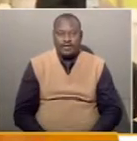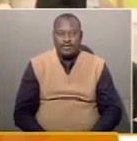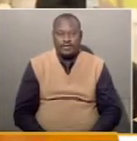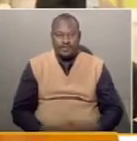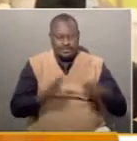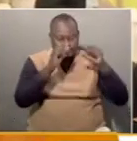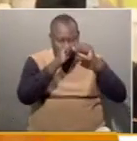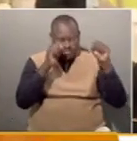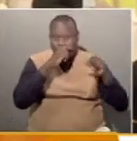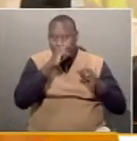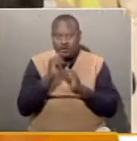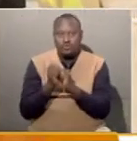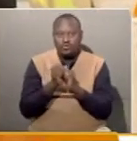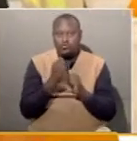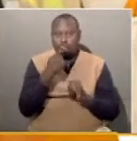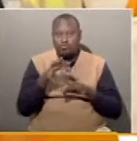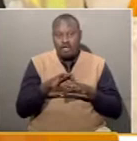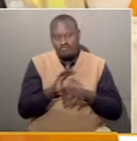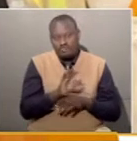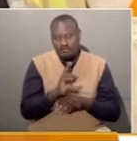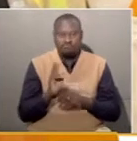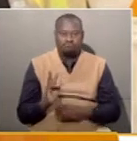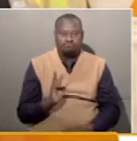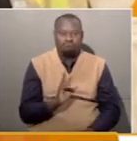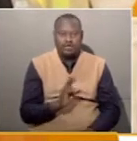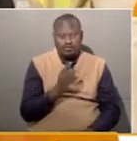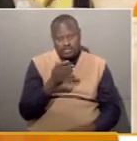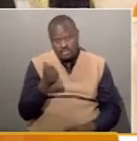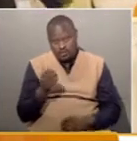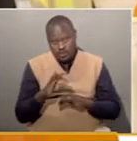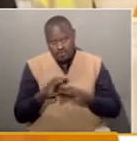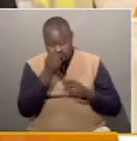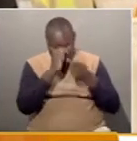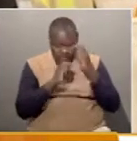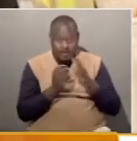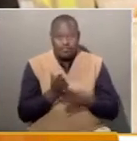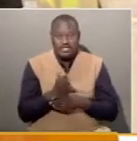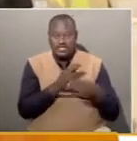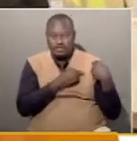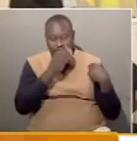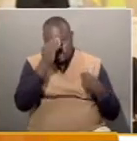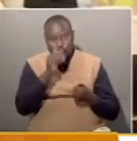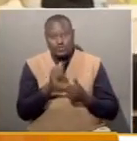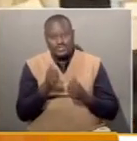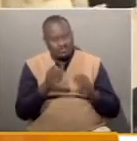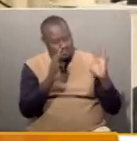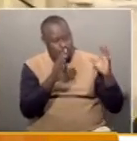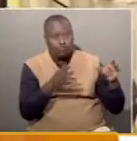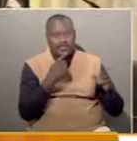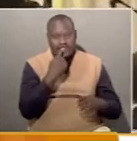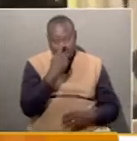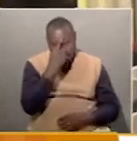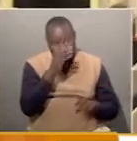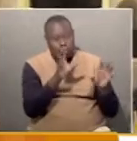President Museveni was accompanied by the First Lady Honorable Janet Museveni, who is also Minister of Education and Sports, further commended Asians for